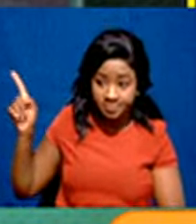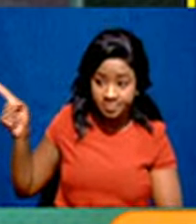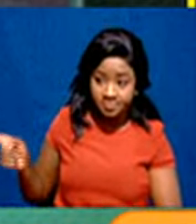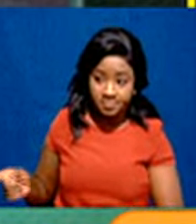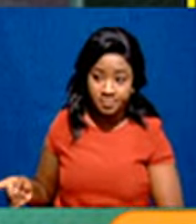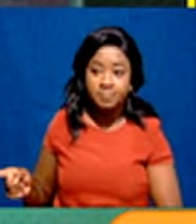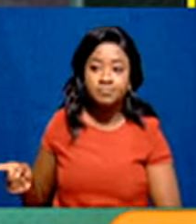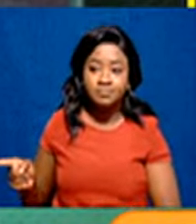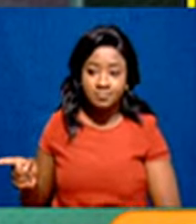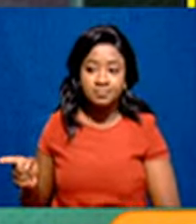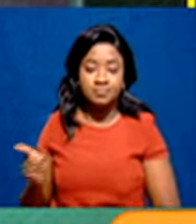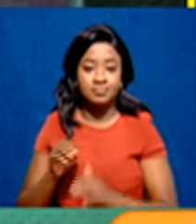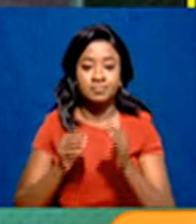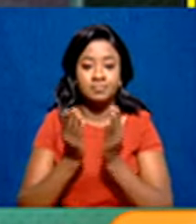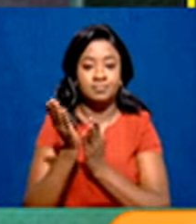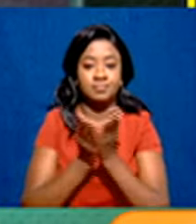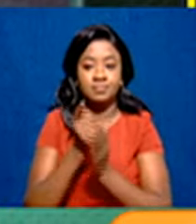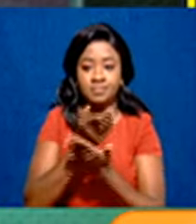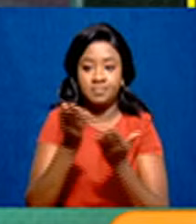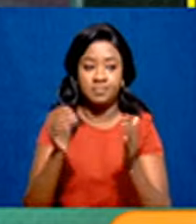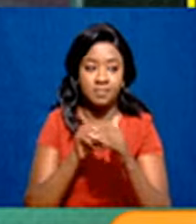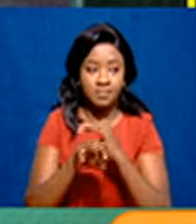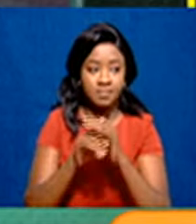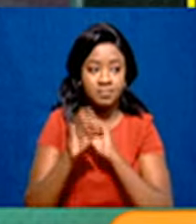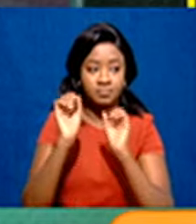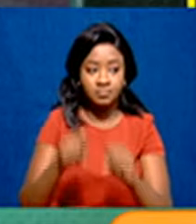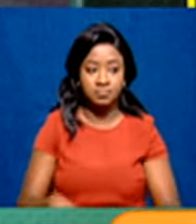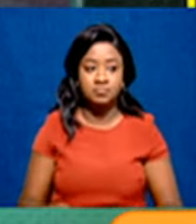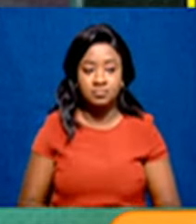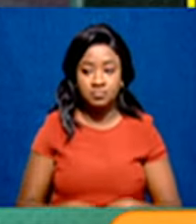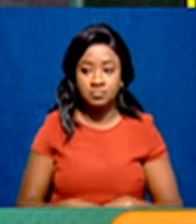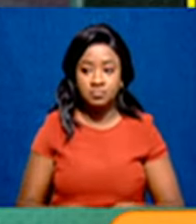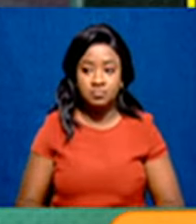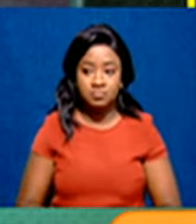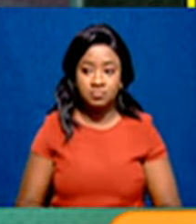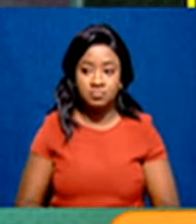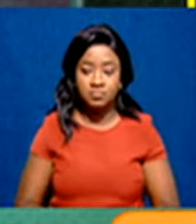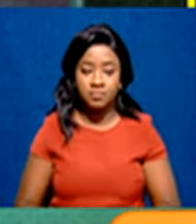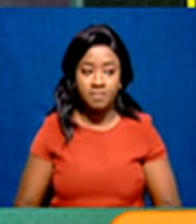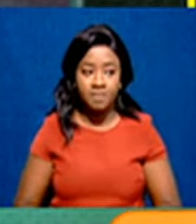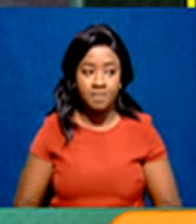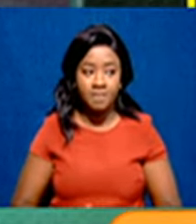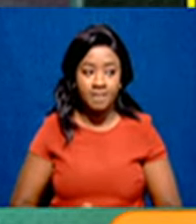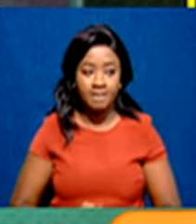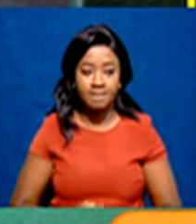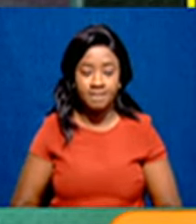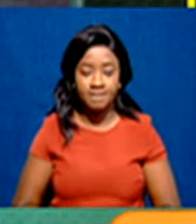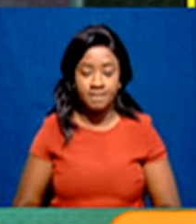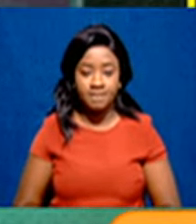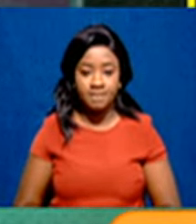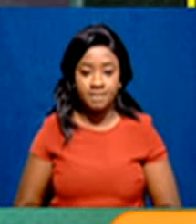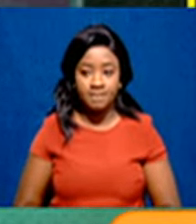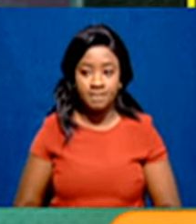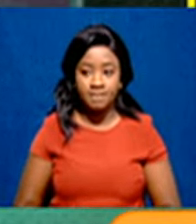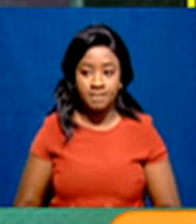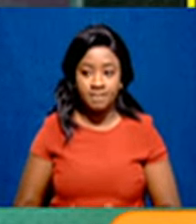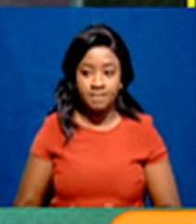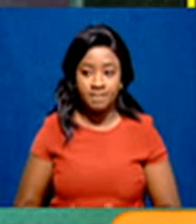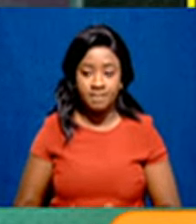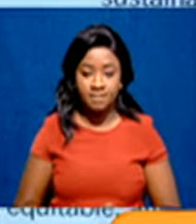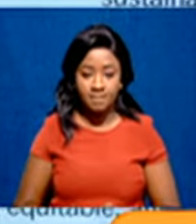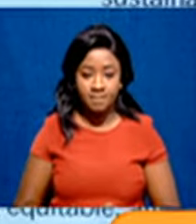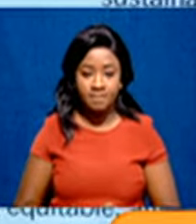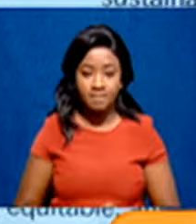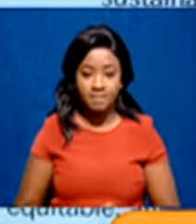will also include oncology services such as chemotherapy, radiotherapy, and PET scans, as well as mortuary